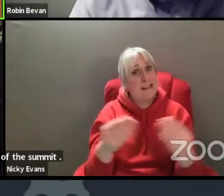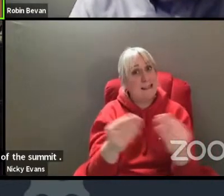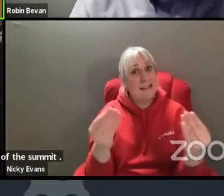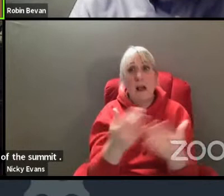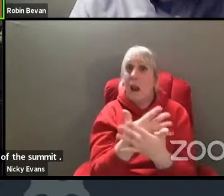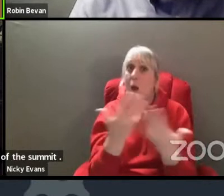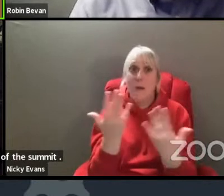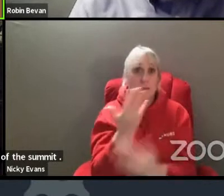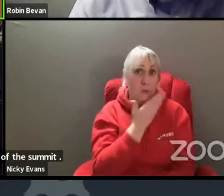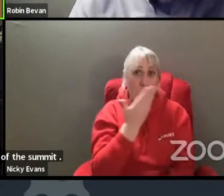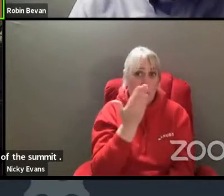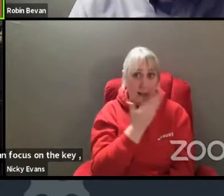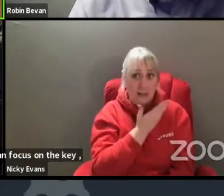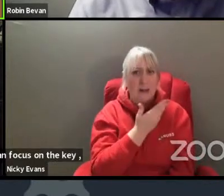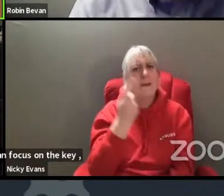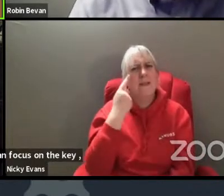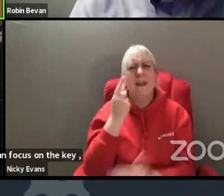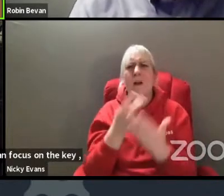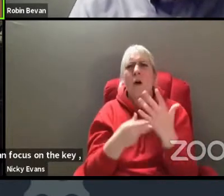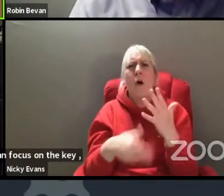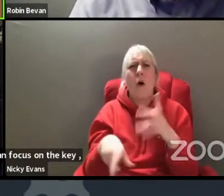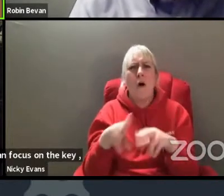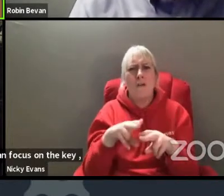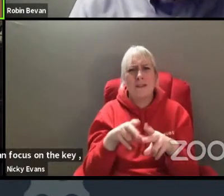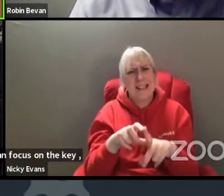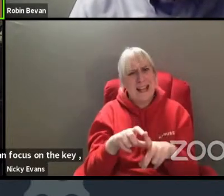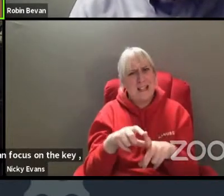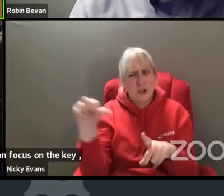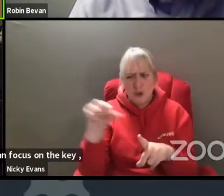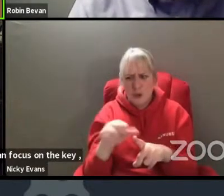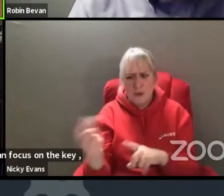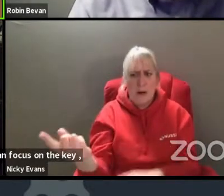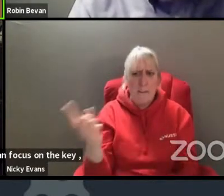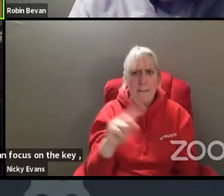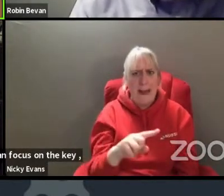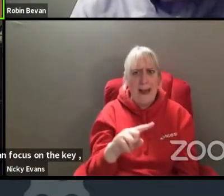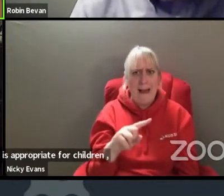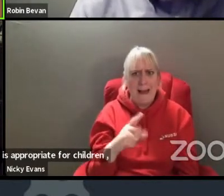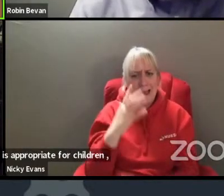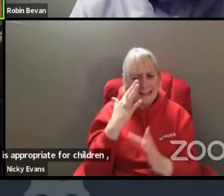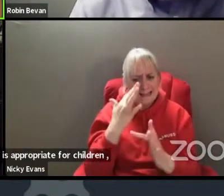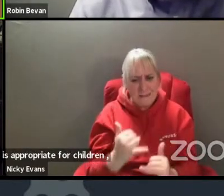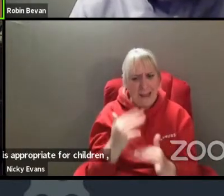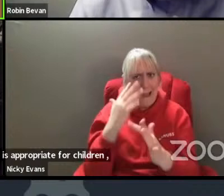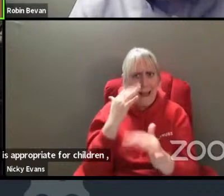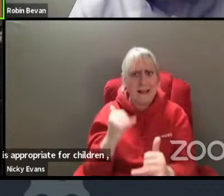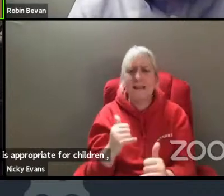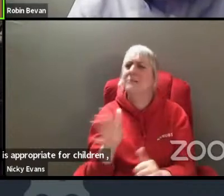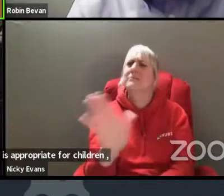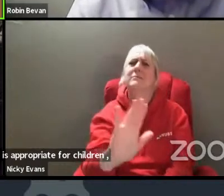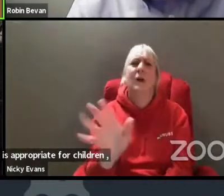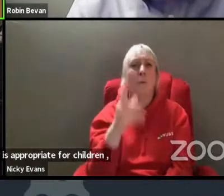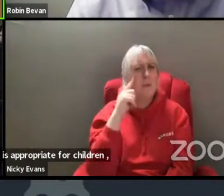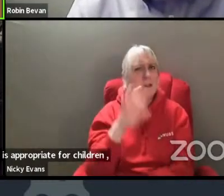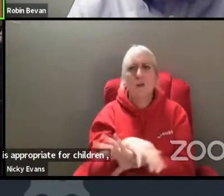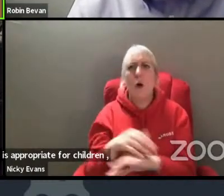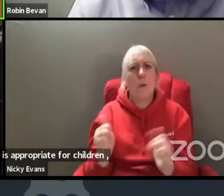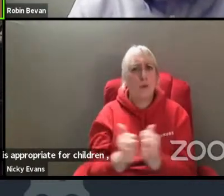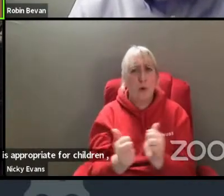So we don't think that Ofsted should be coming back in again. We don't think that that's appropriate. It can